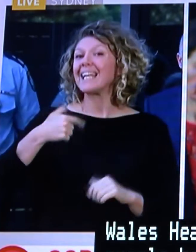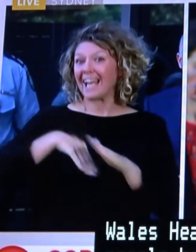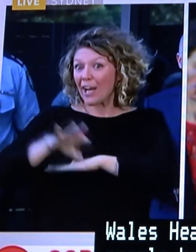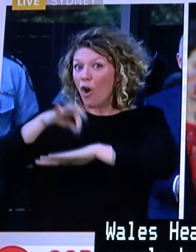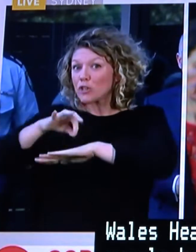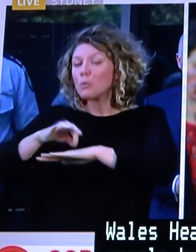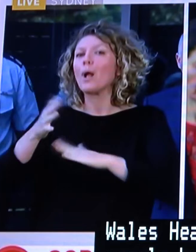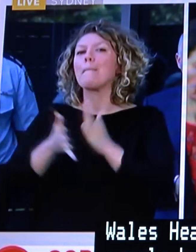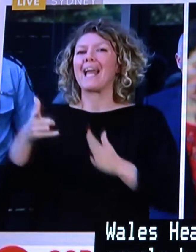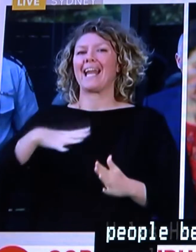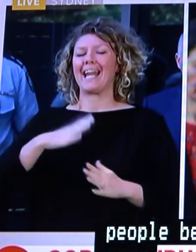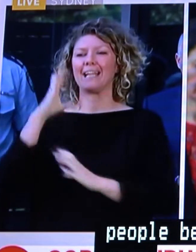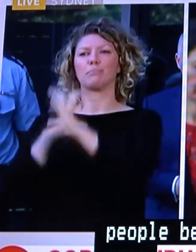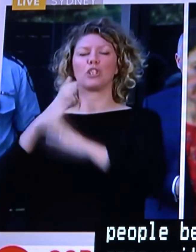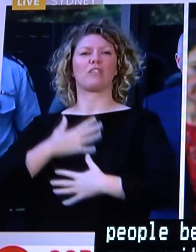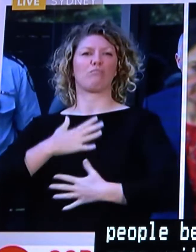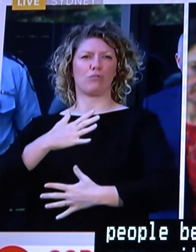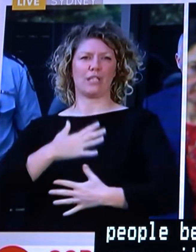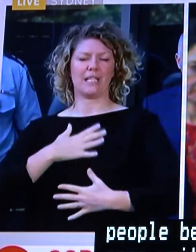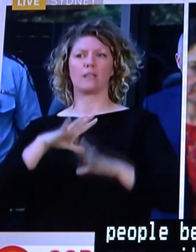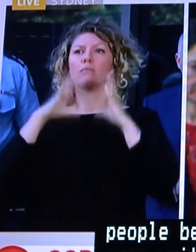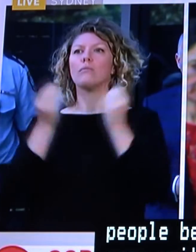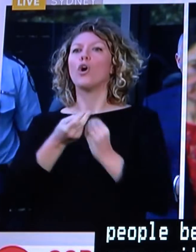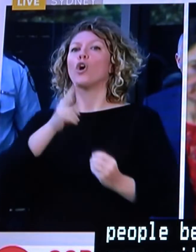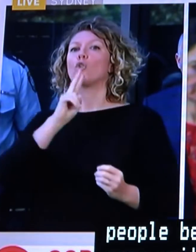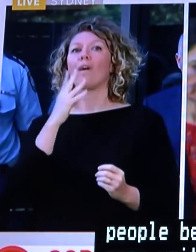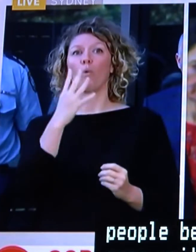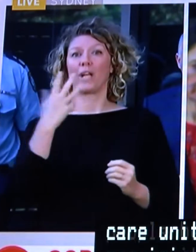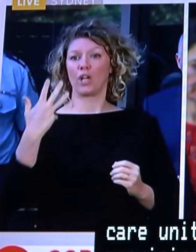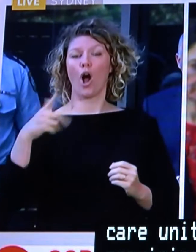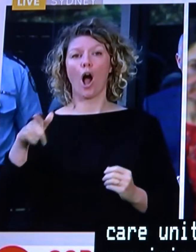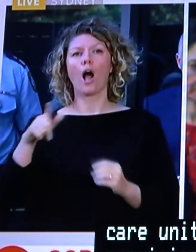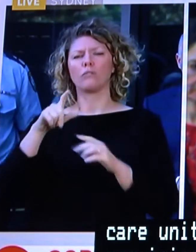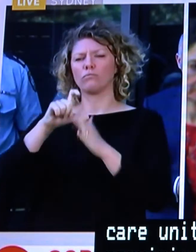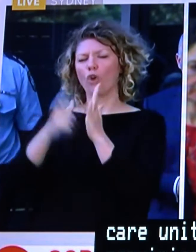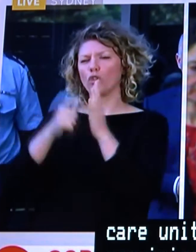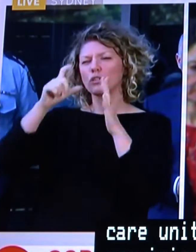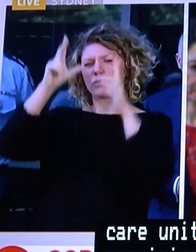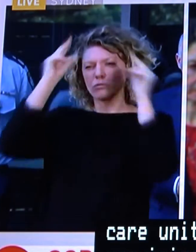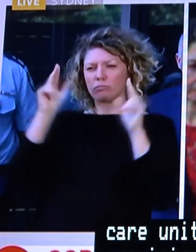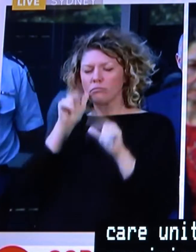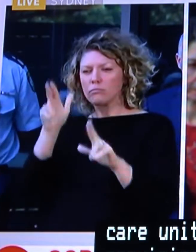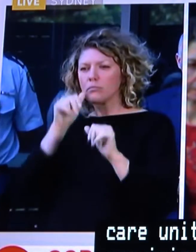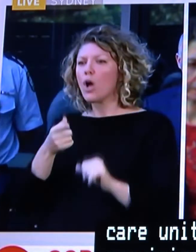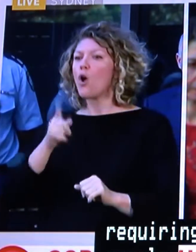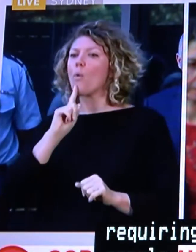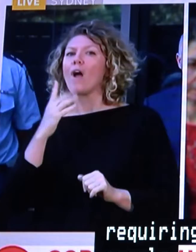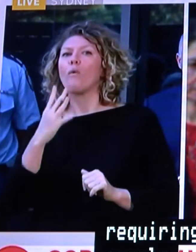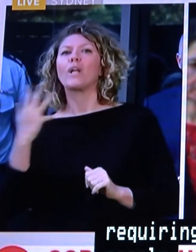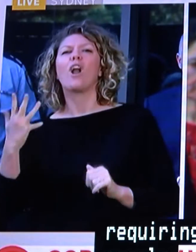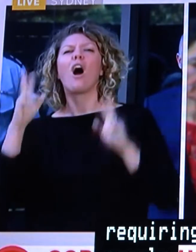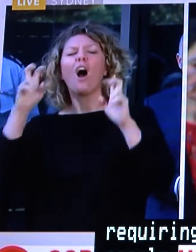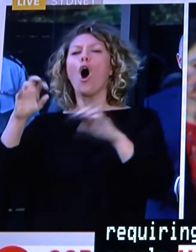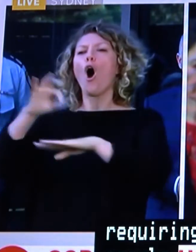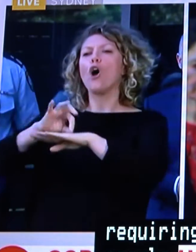requiring ventilators. Of the 249 people being treated, 194 people are in hospital in the home